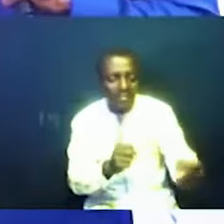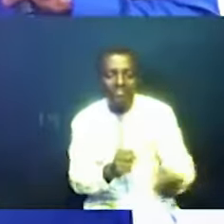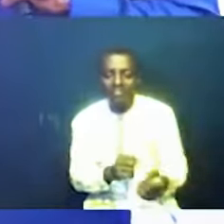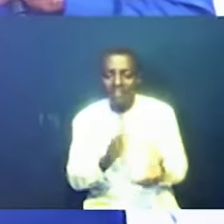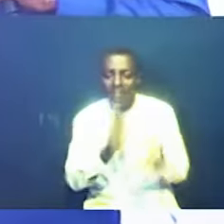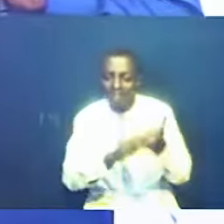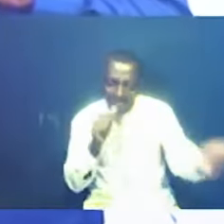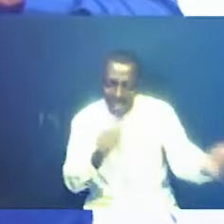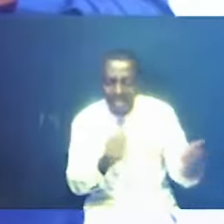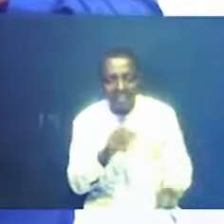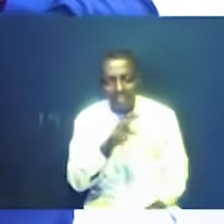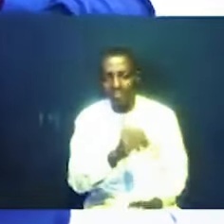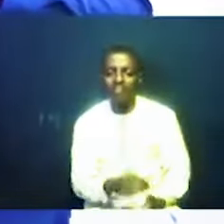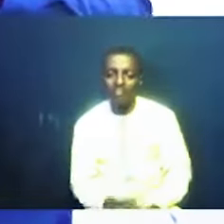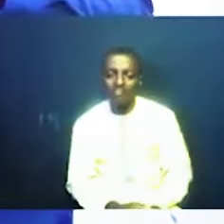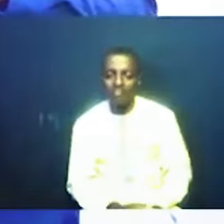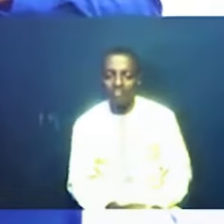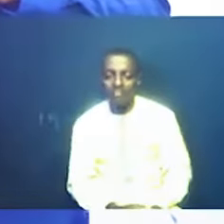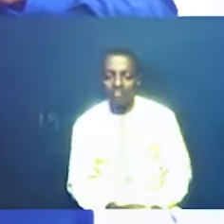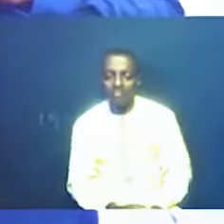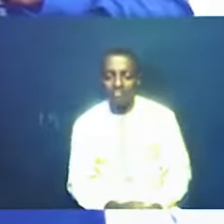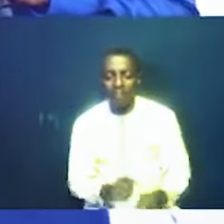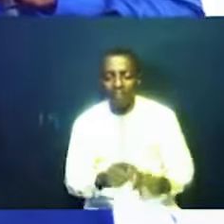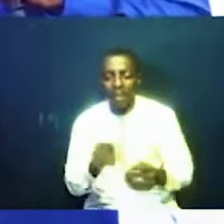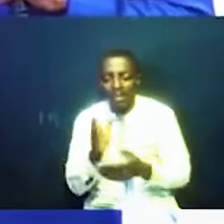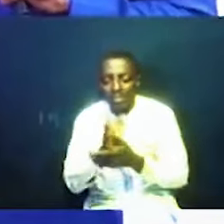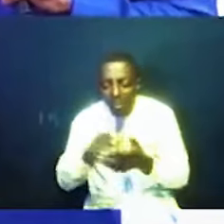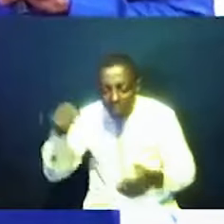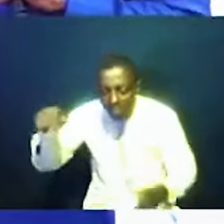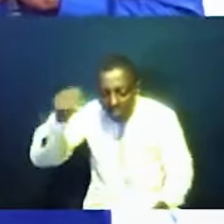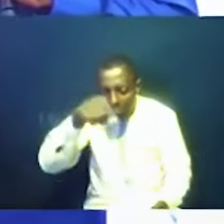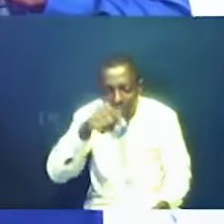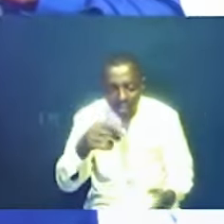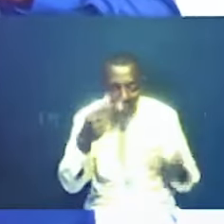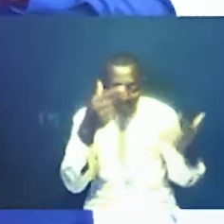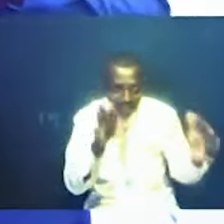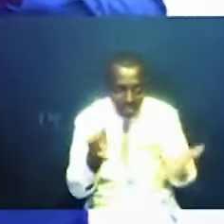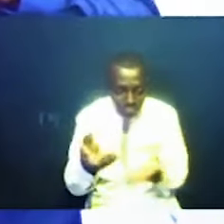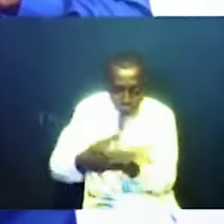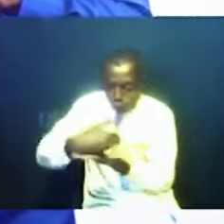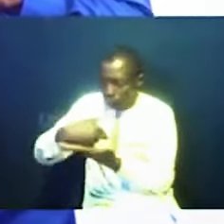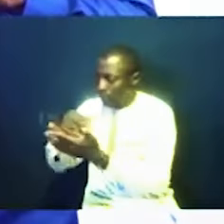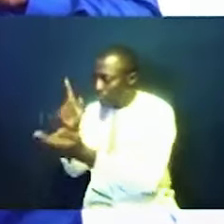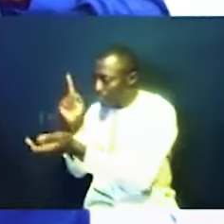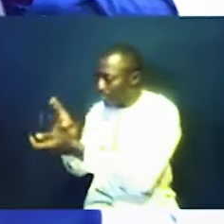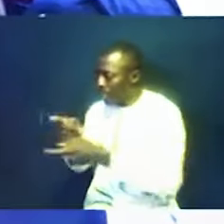But some of them went to the Pharisees and told them what Jesus had